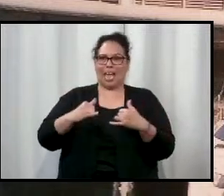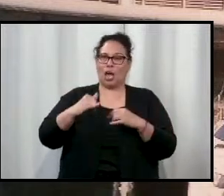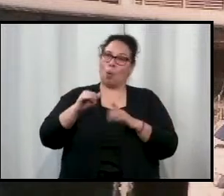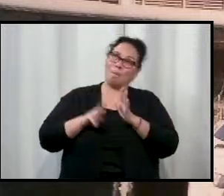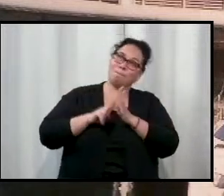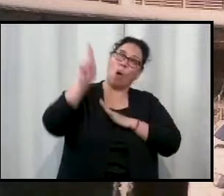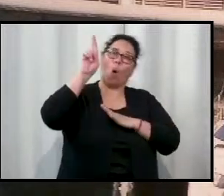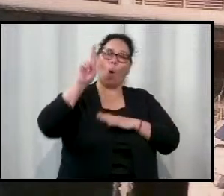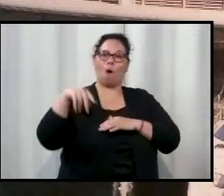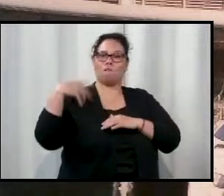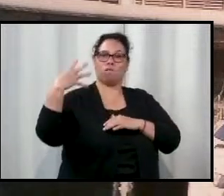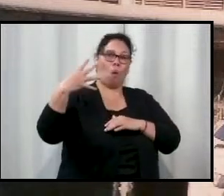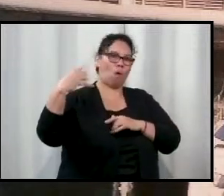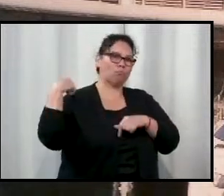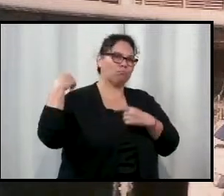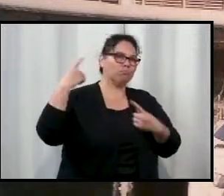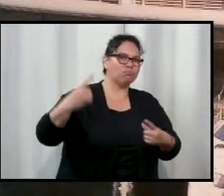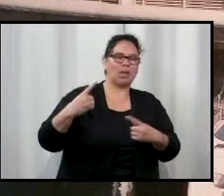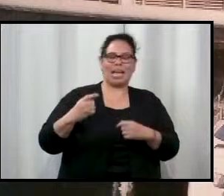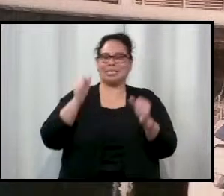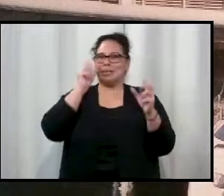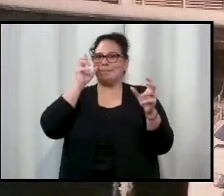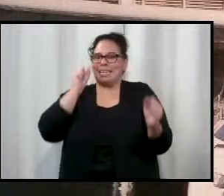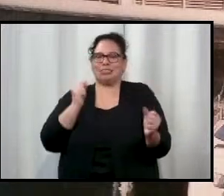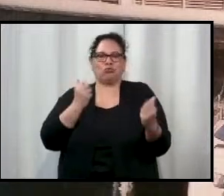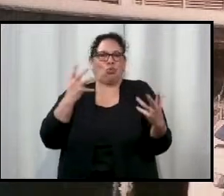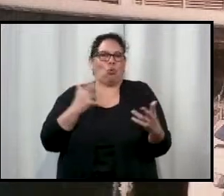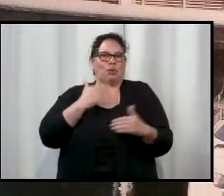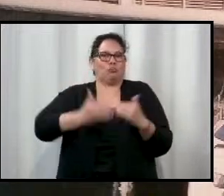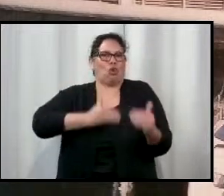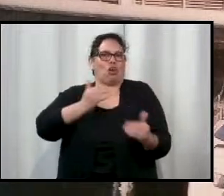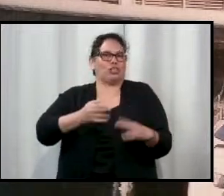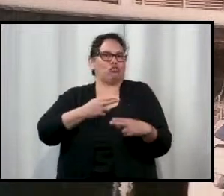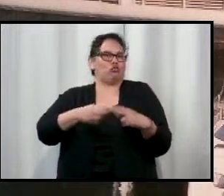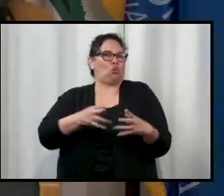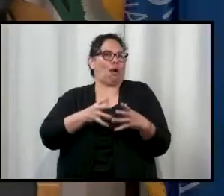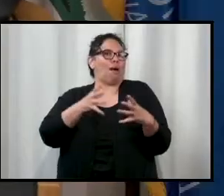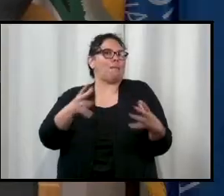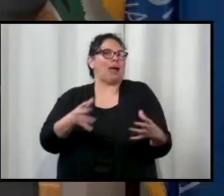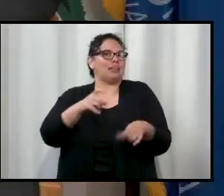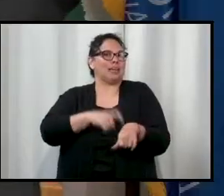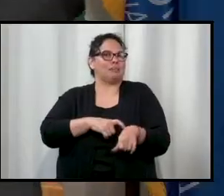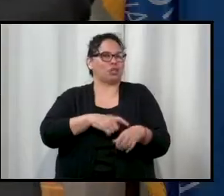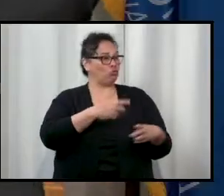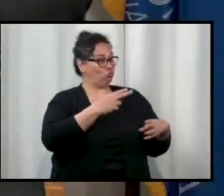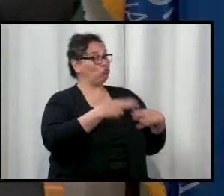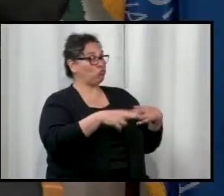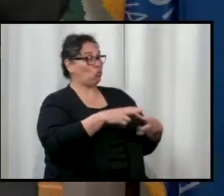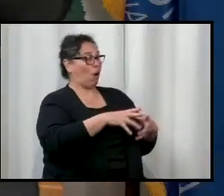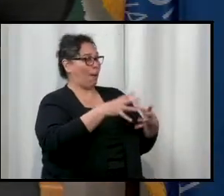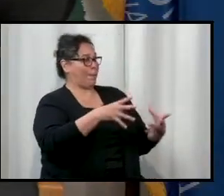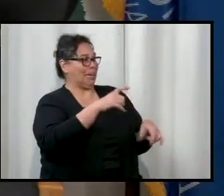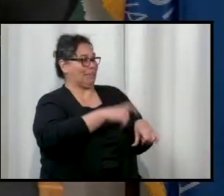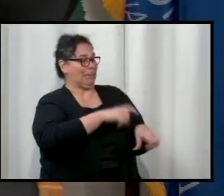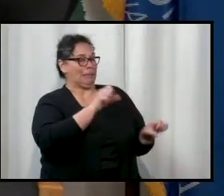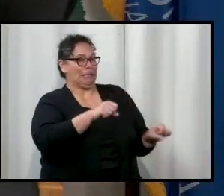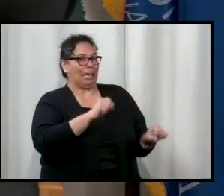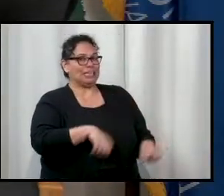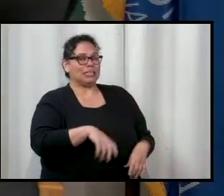satellites already to date. And it's just amazing to think we've made this much progress in such a short amount of time. Short amount of time. So when you